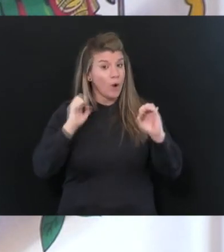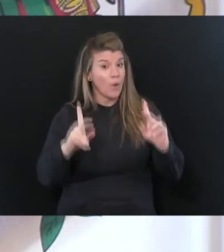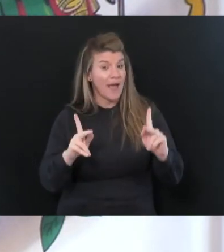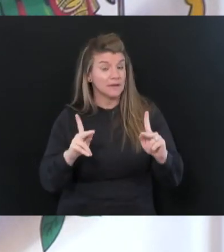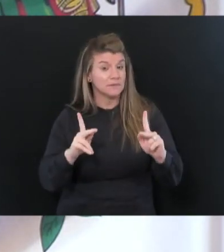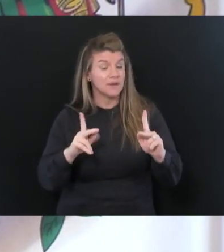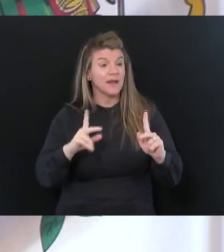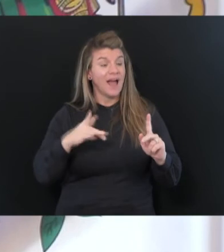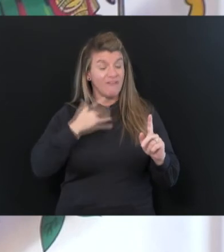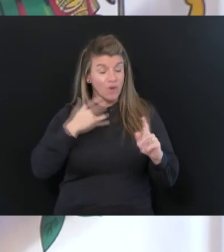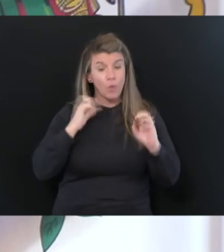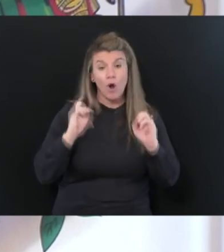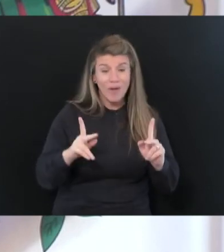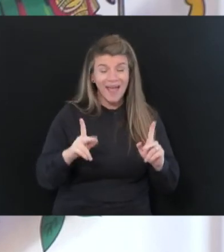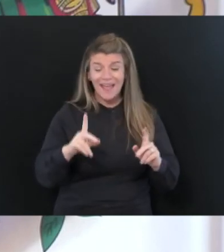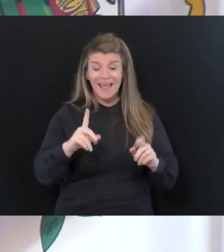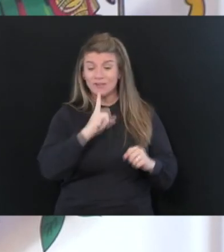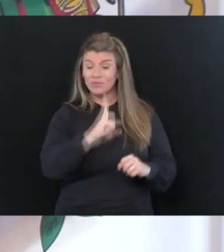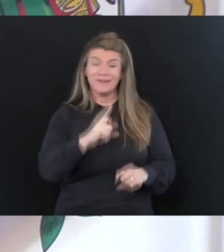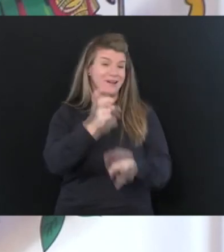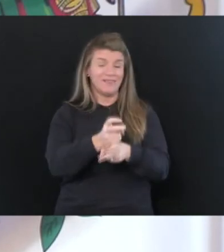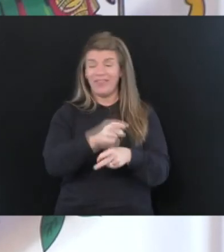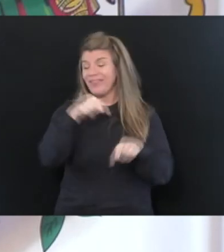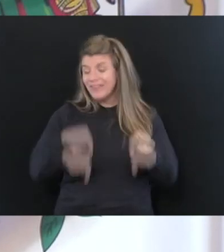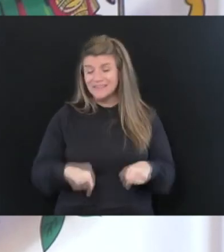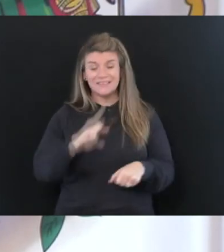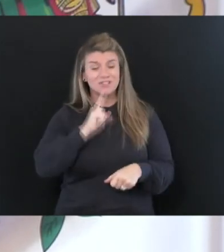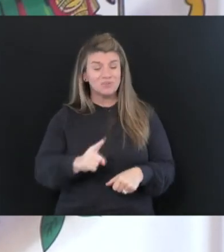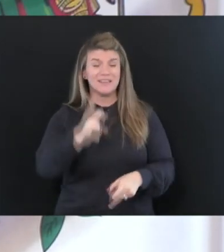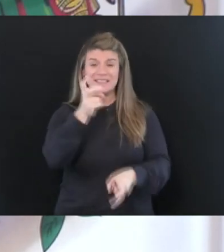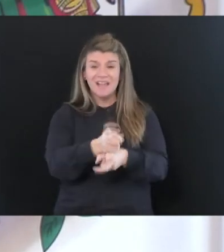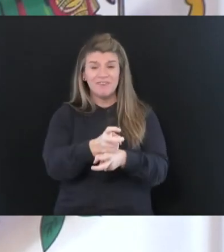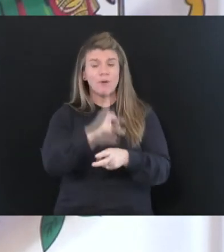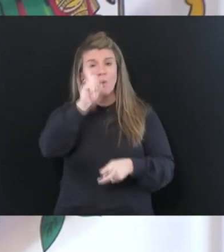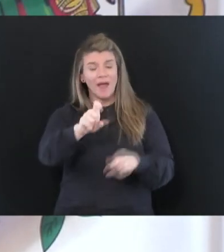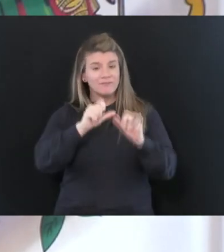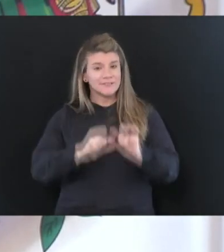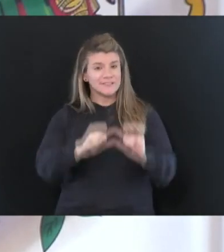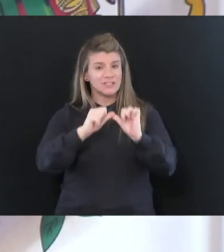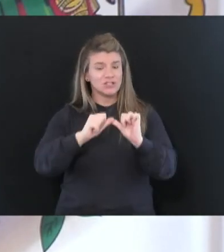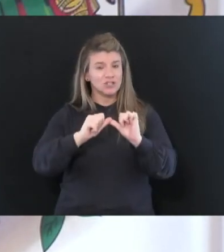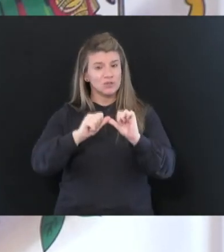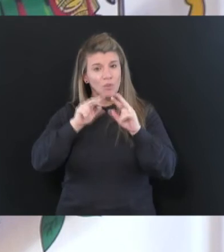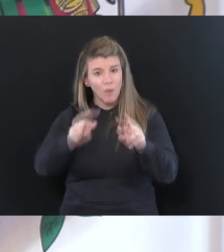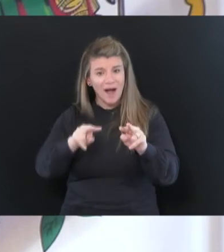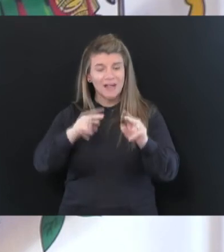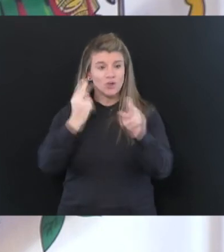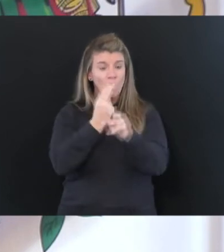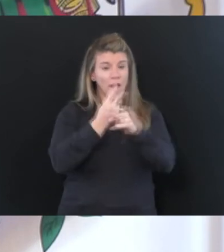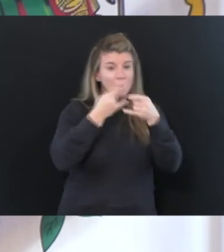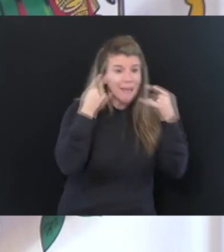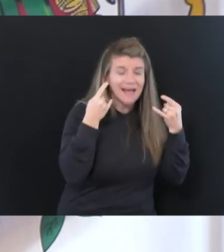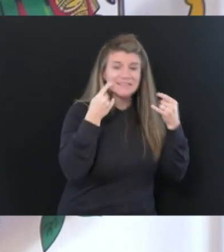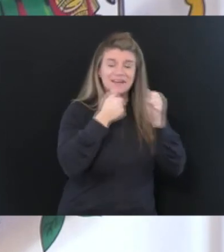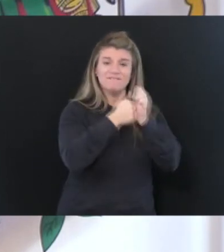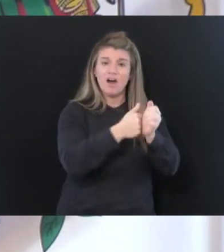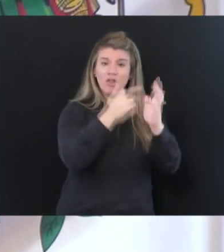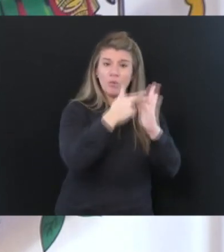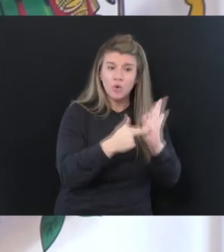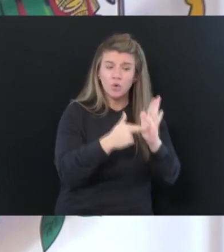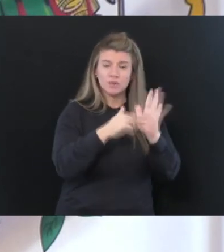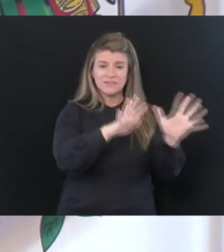I think we're okay. It's tough. It's really, really tough. We just got to really buckle down on the mask, and we got to buckle down in every way